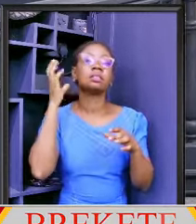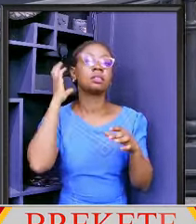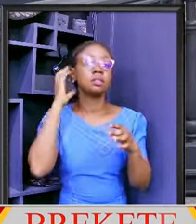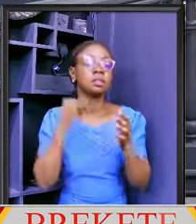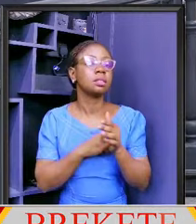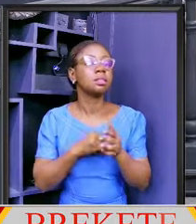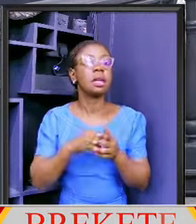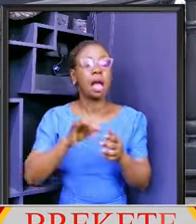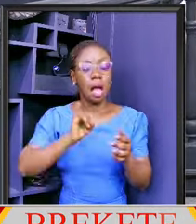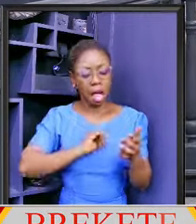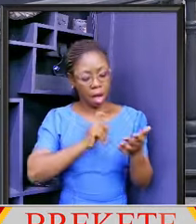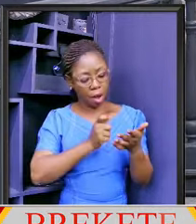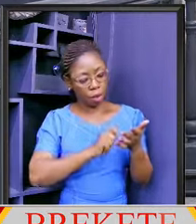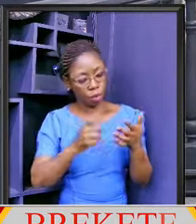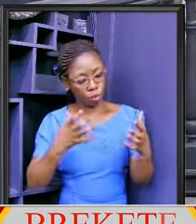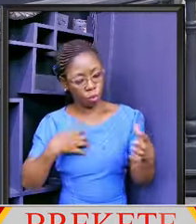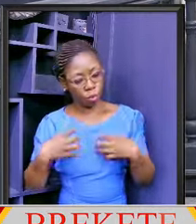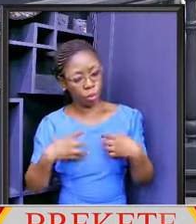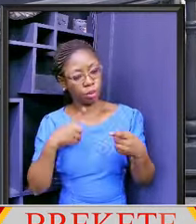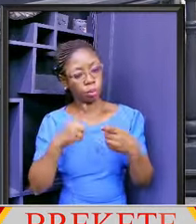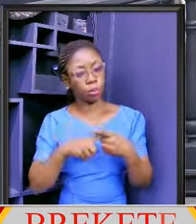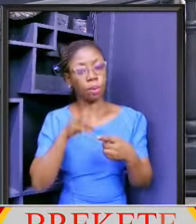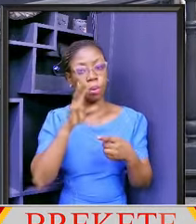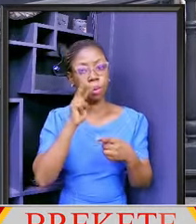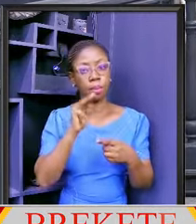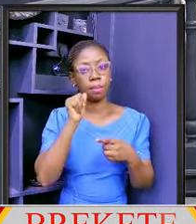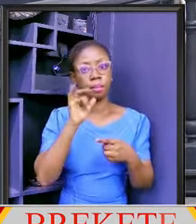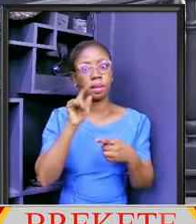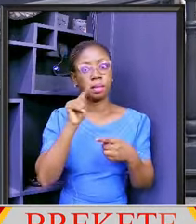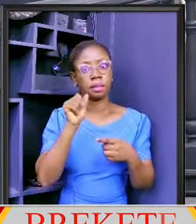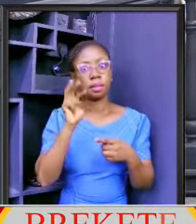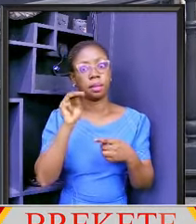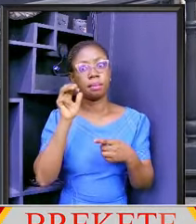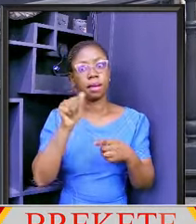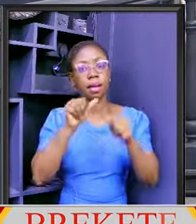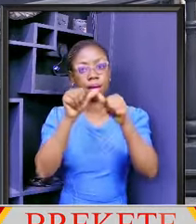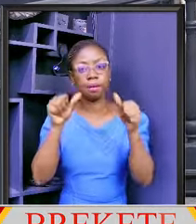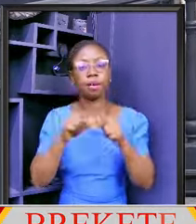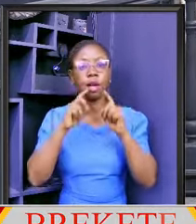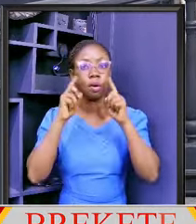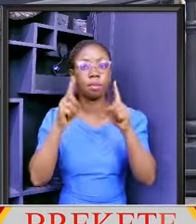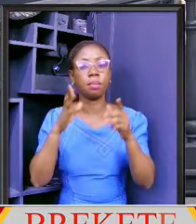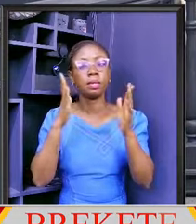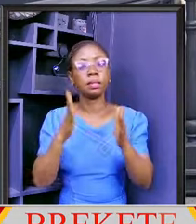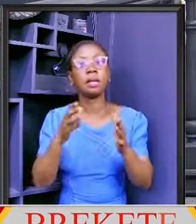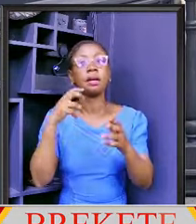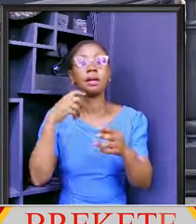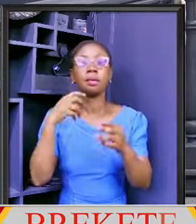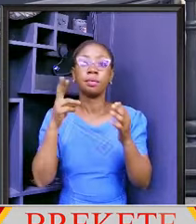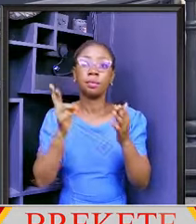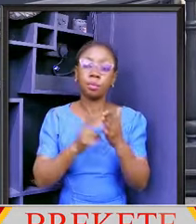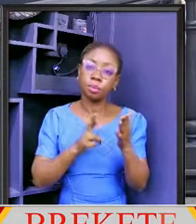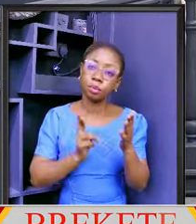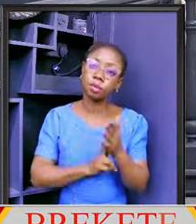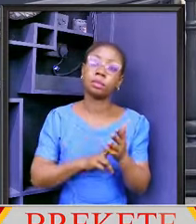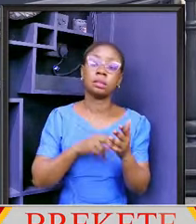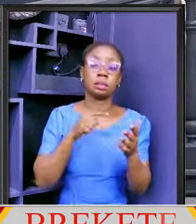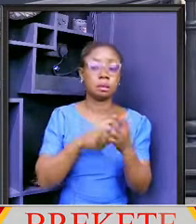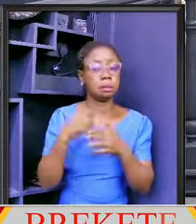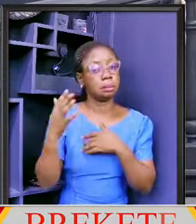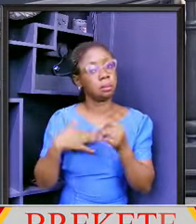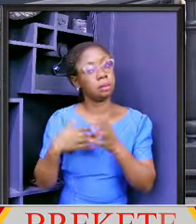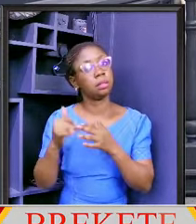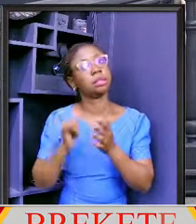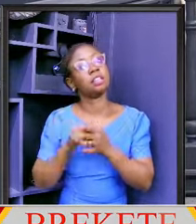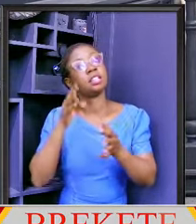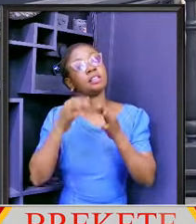this I wrote complaint to Metama area commander. I wrote to the SSS reporting this matter. This man is threatening me. If I bring the certificate